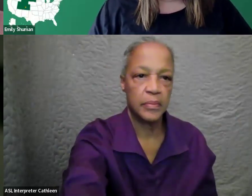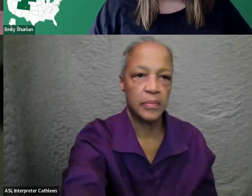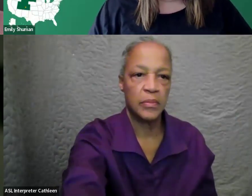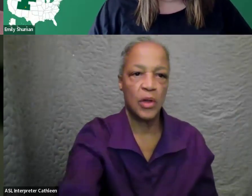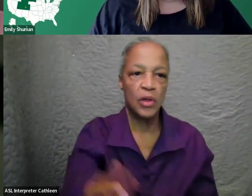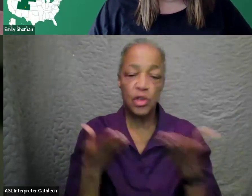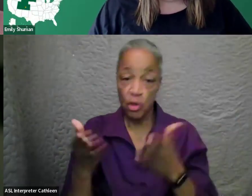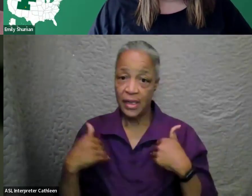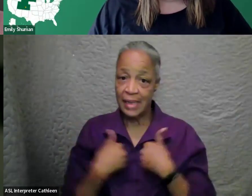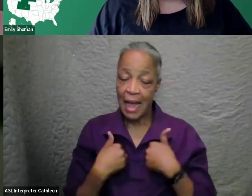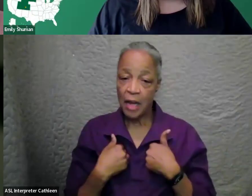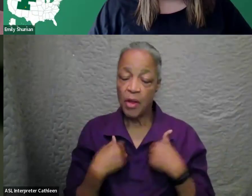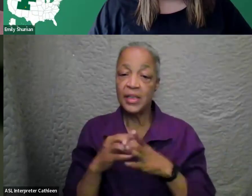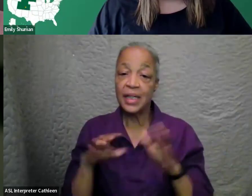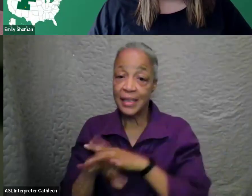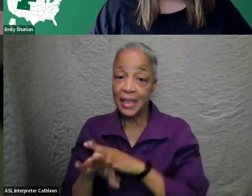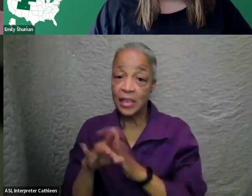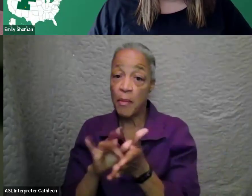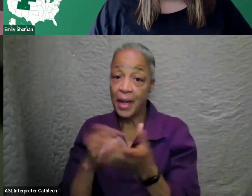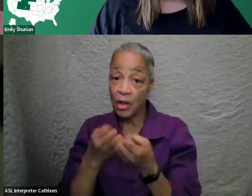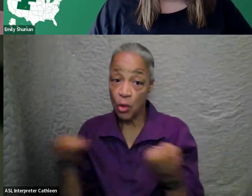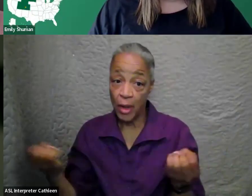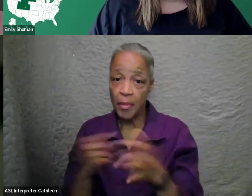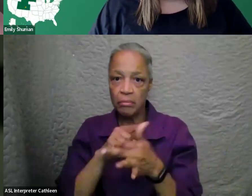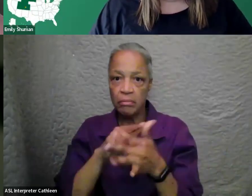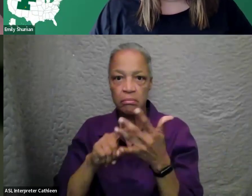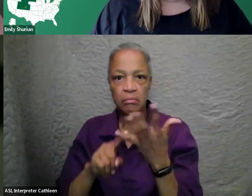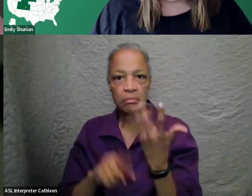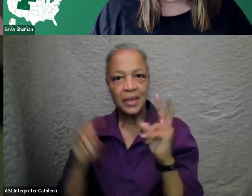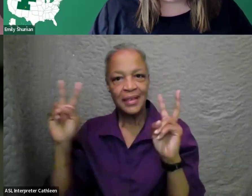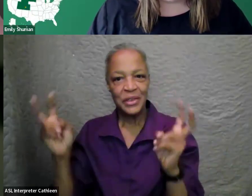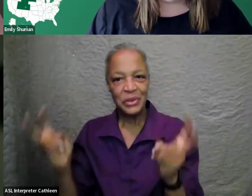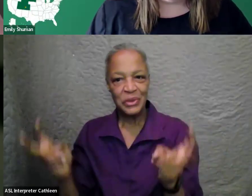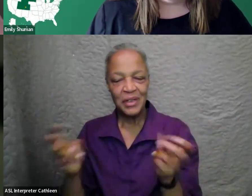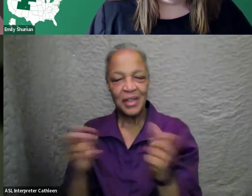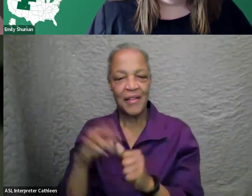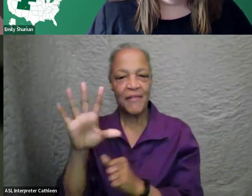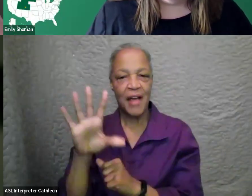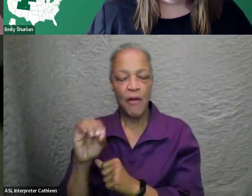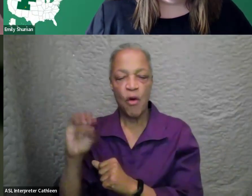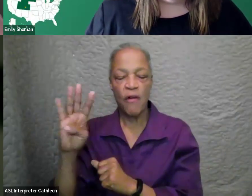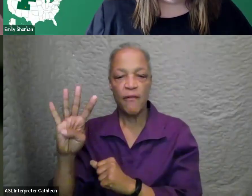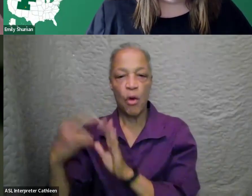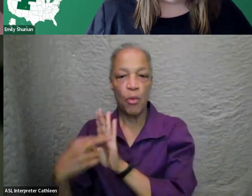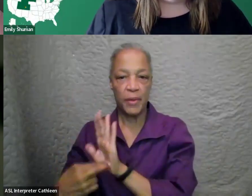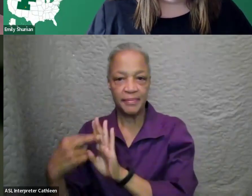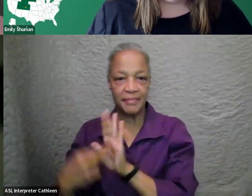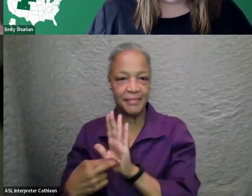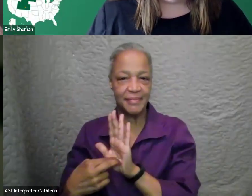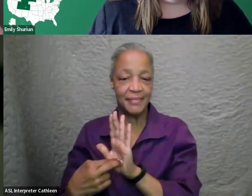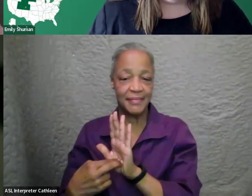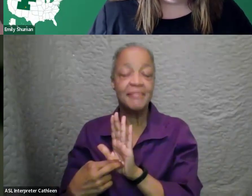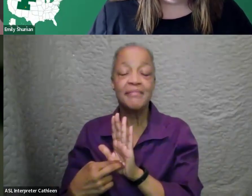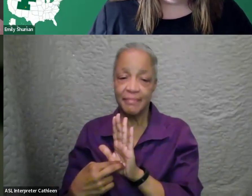accessible medical diagnostic equipment and all kinds of issues in those 504 regulations. So it's not